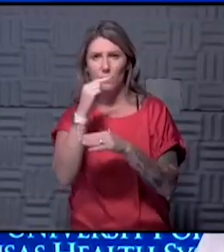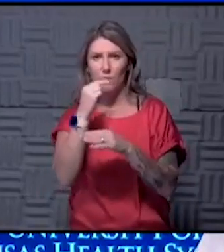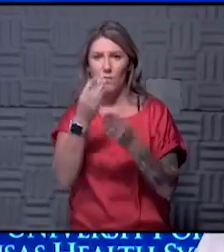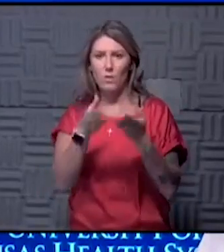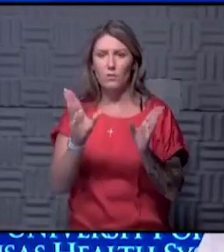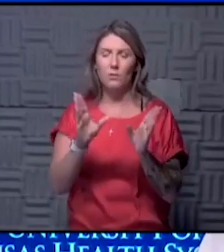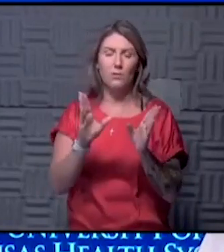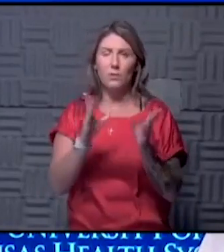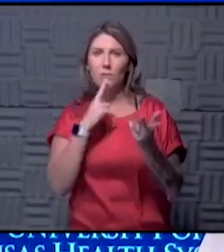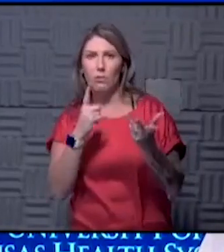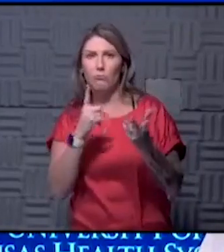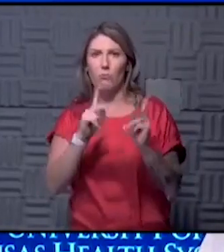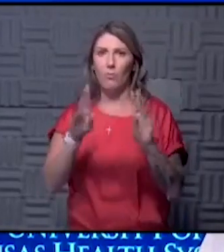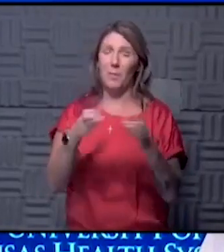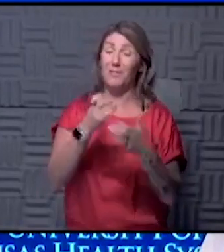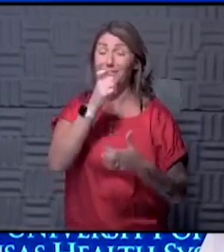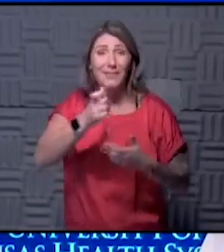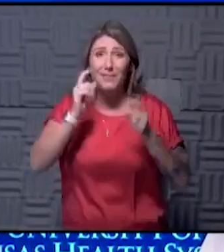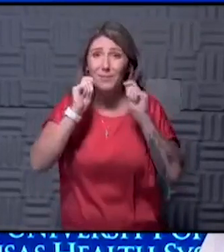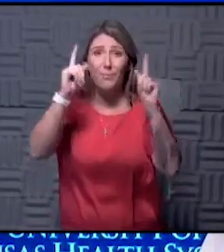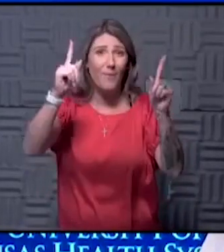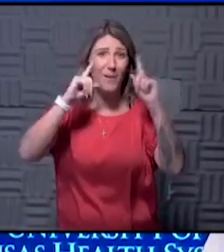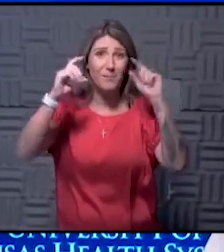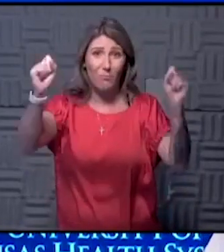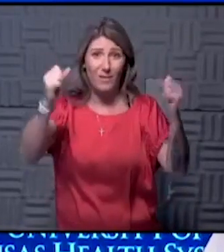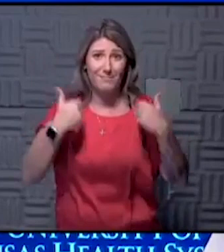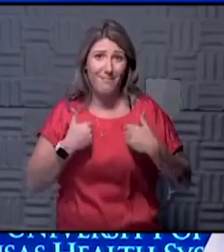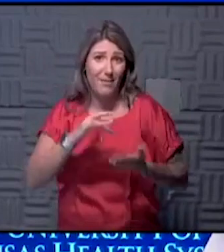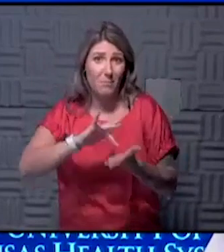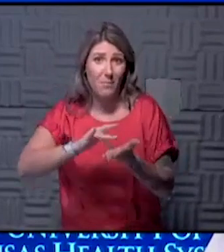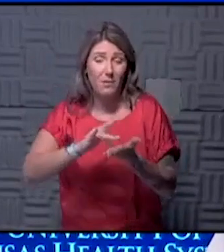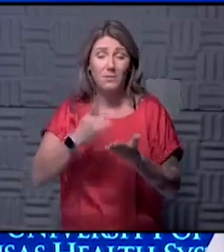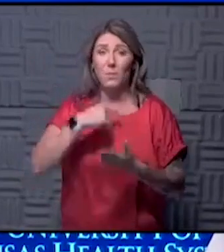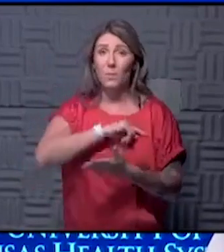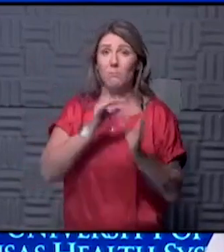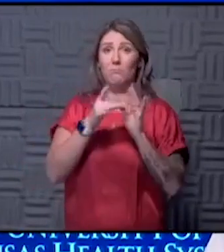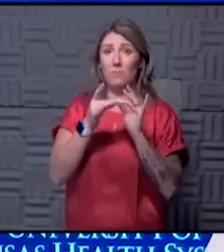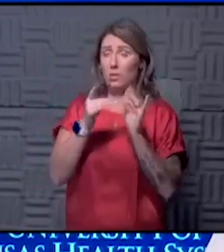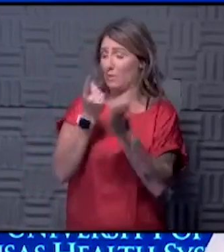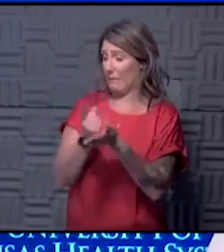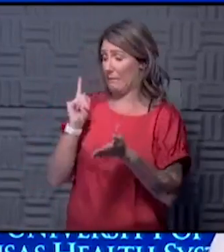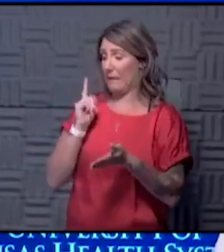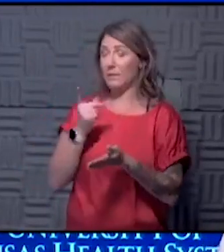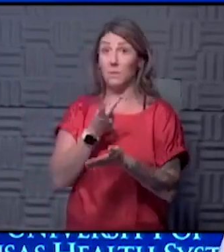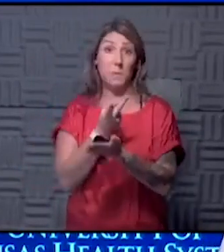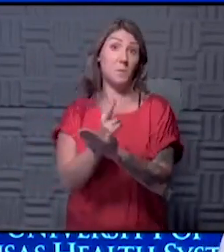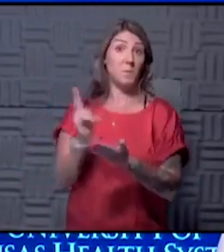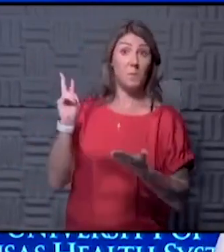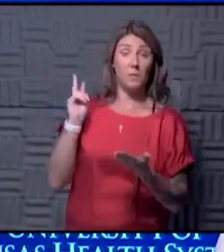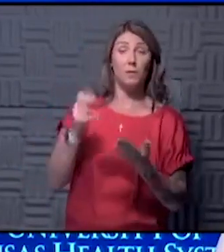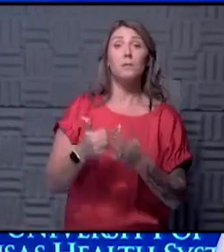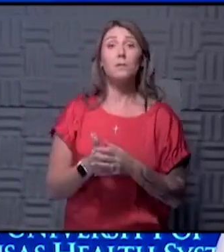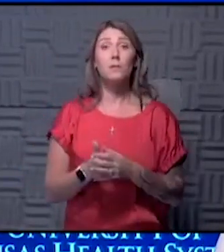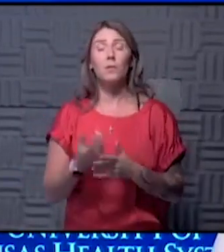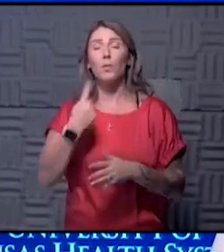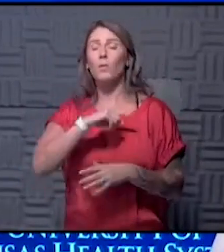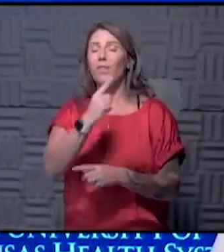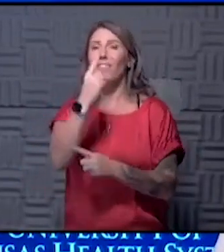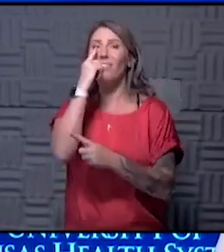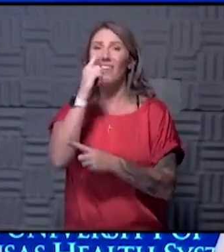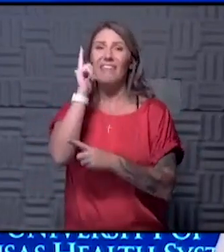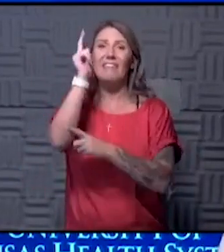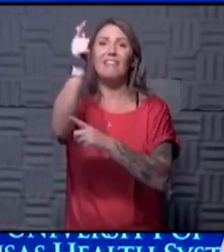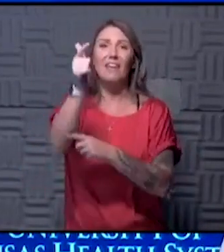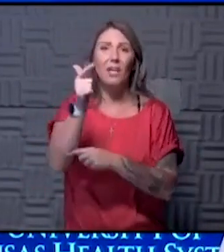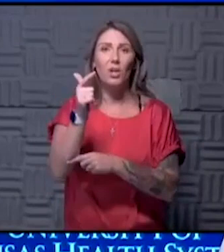that the president got it, honestly. And I think, and as we've said on the program last week and the week before, we think in the long run,